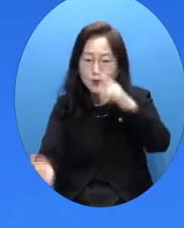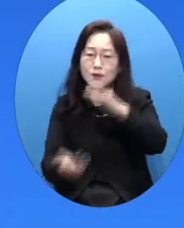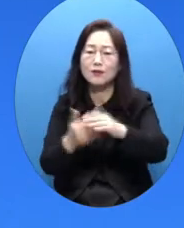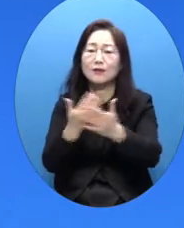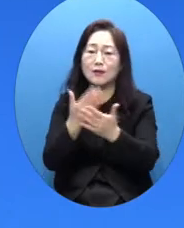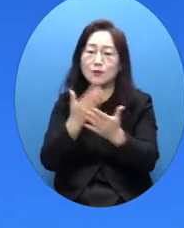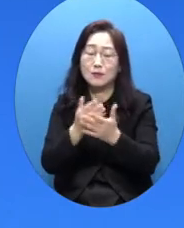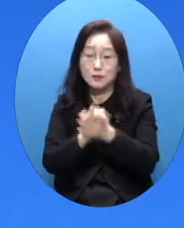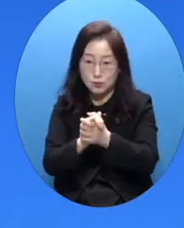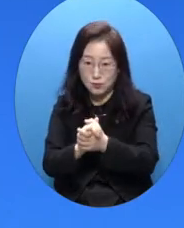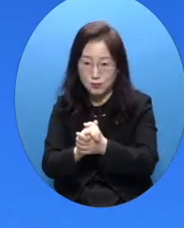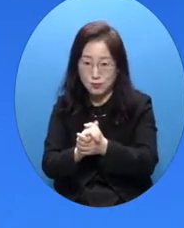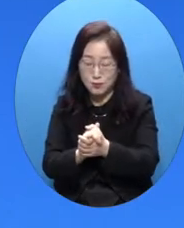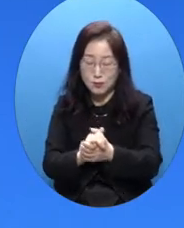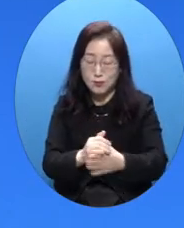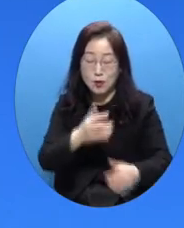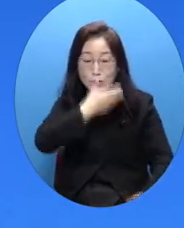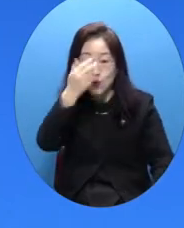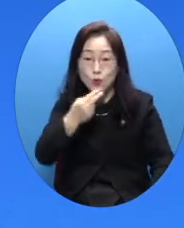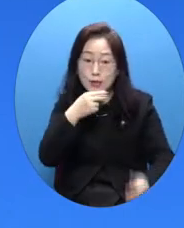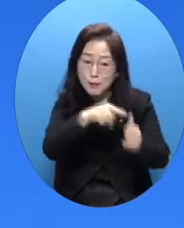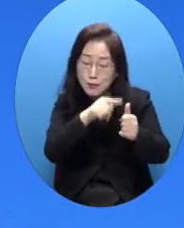dream Joseph